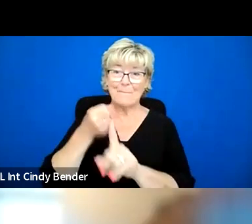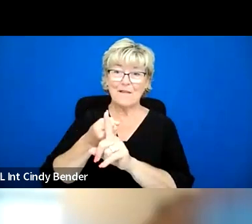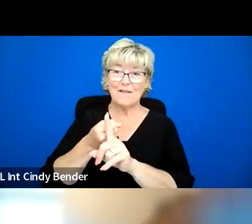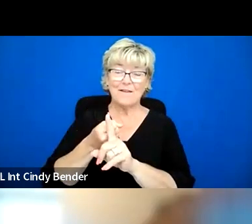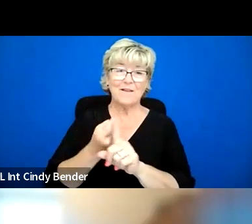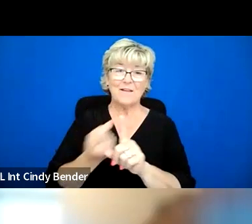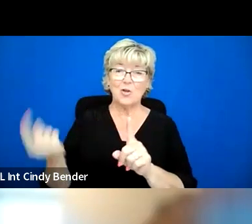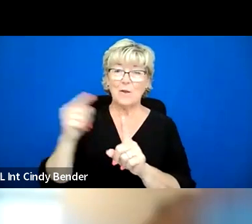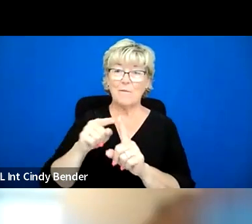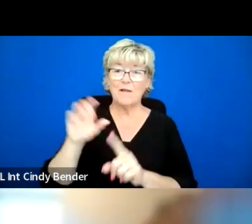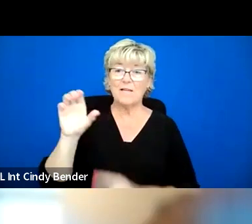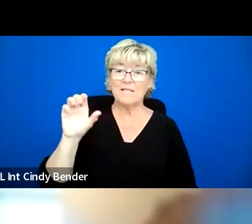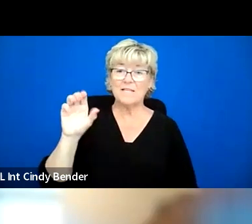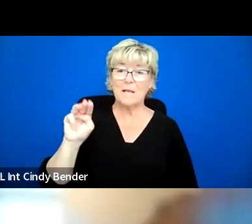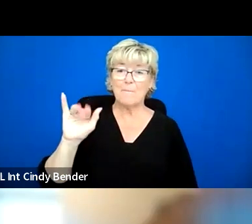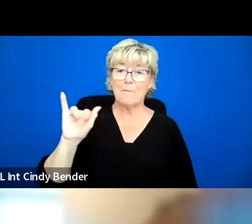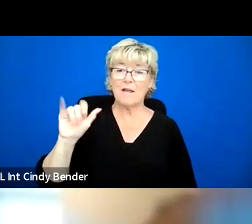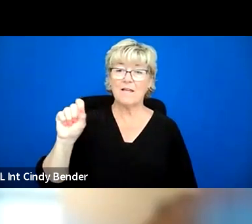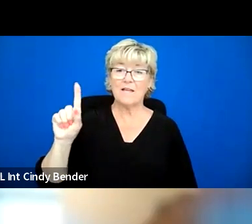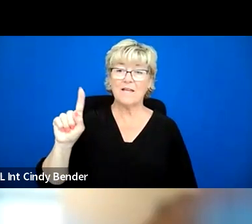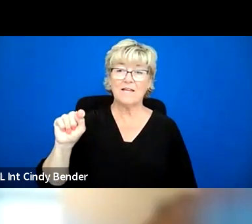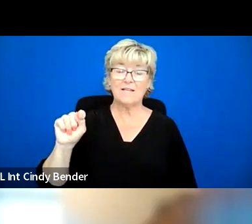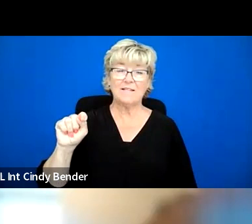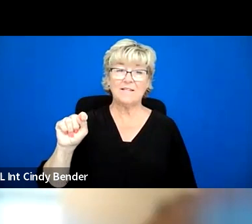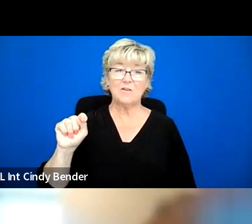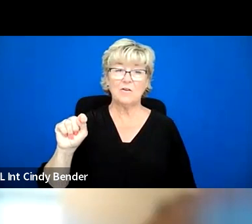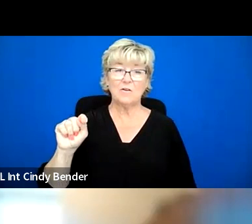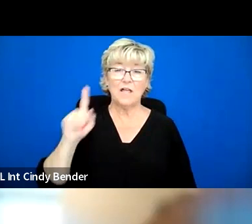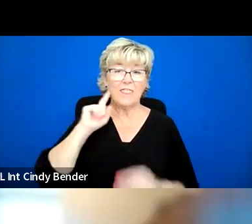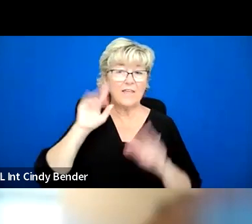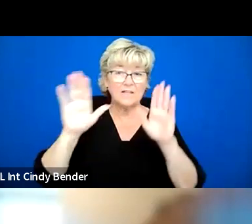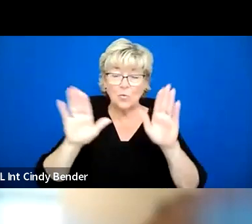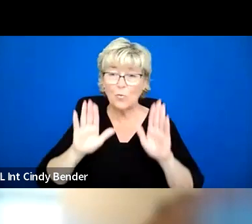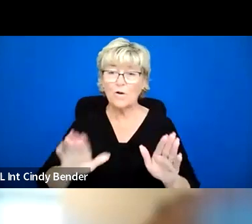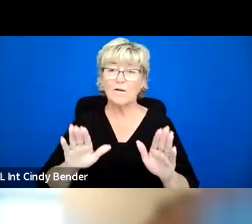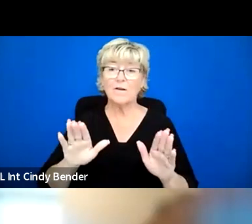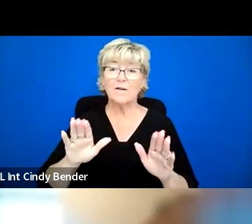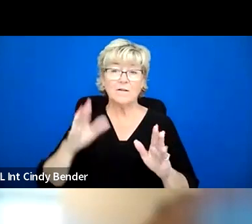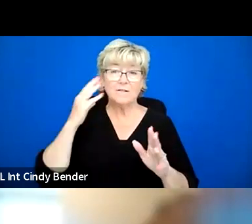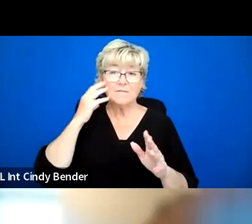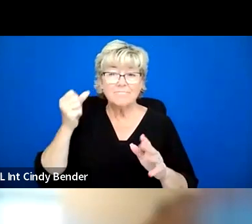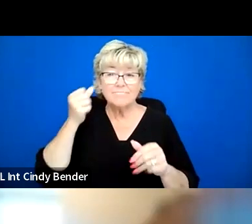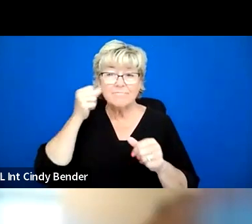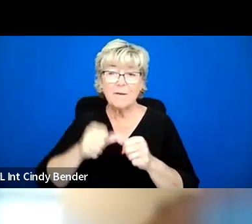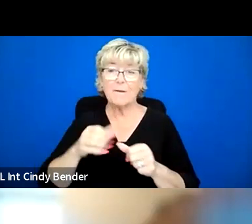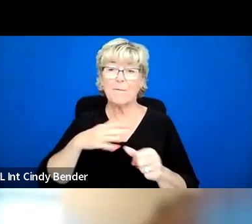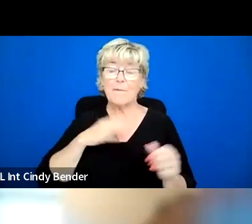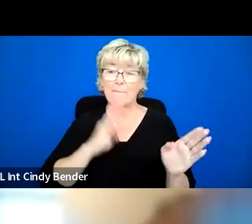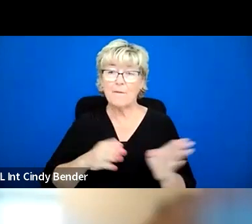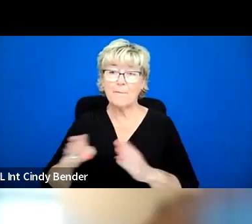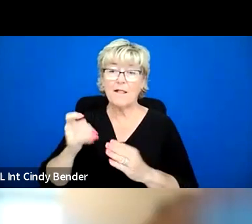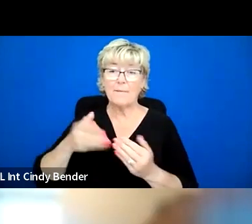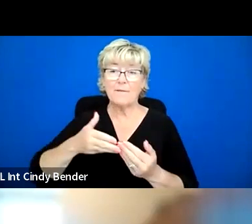I'm going to go back to that CMIST memory tool. I just think it's a wonderful memory tool to help me in my preparation a little